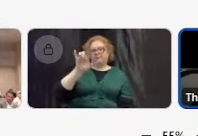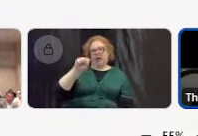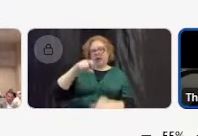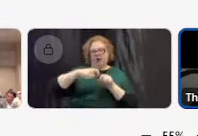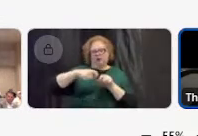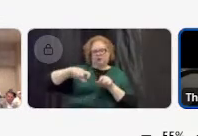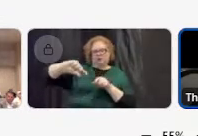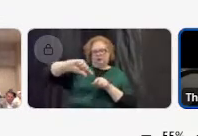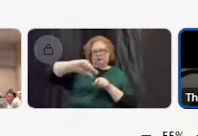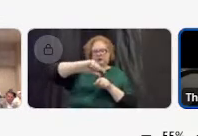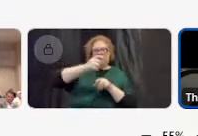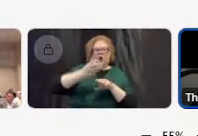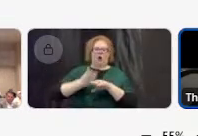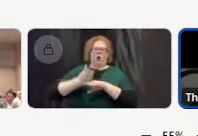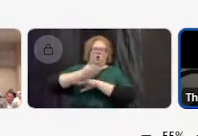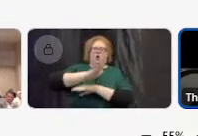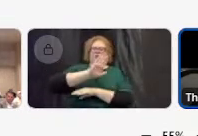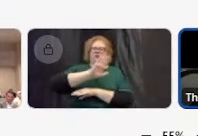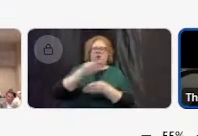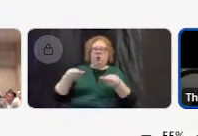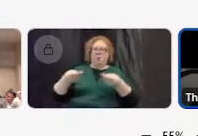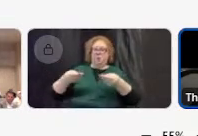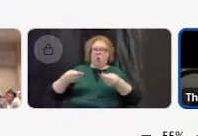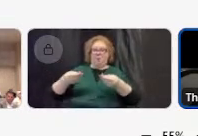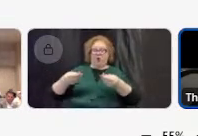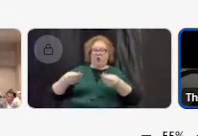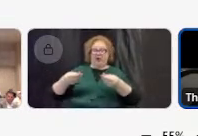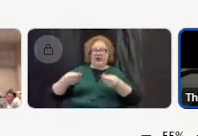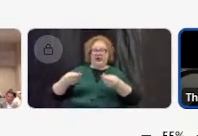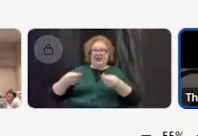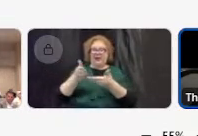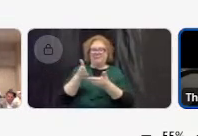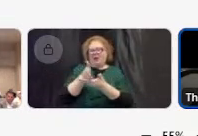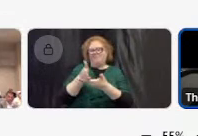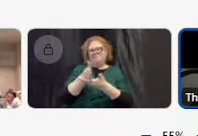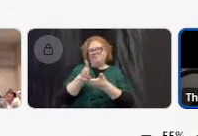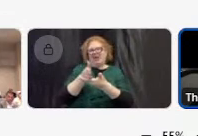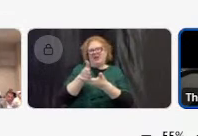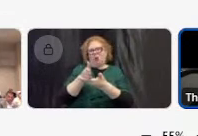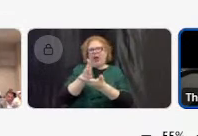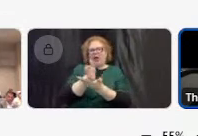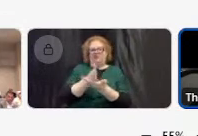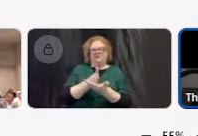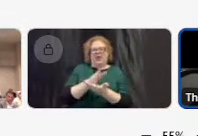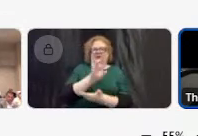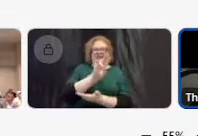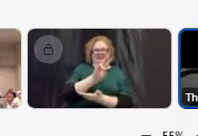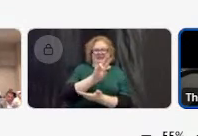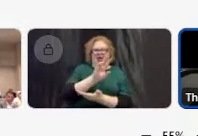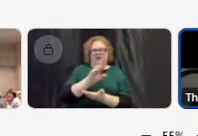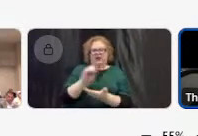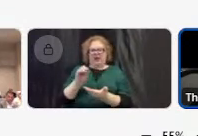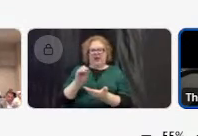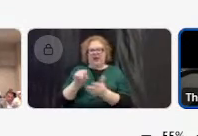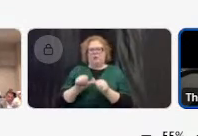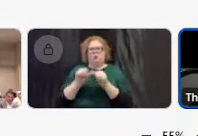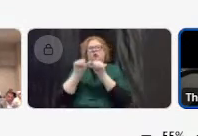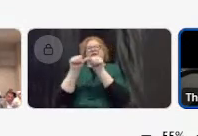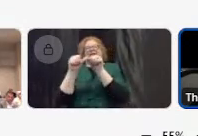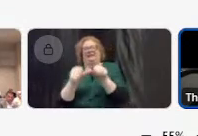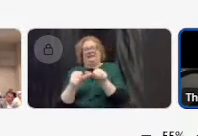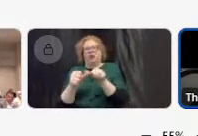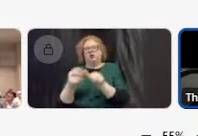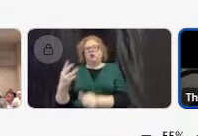the applicant's property about midway through phase 7 of this application and continues